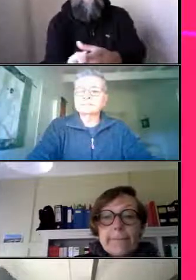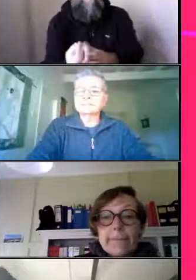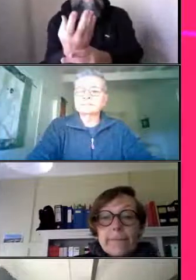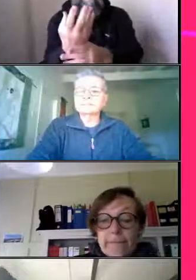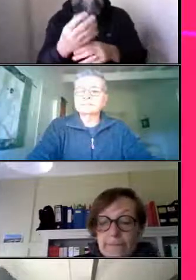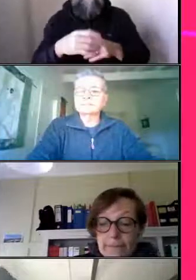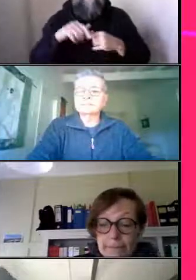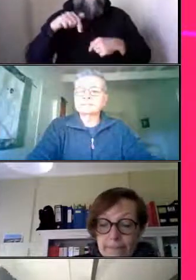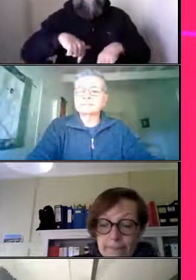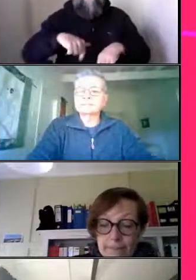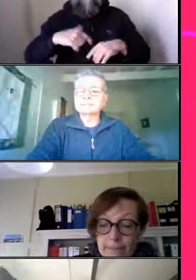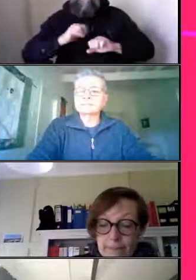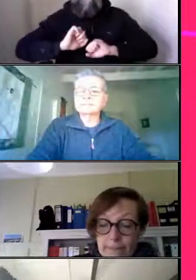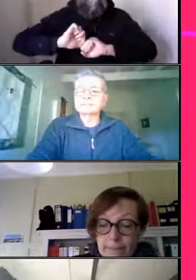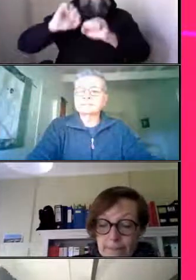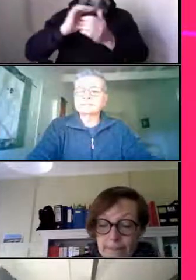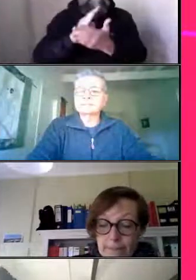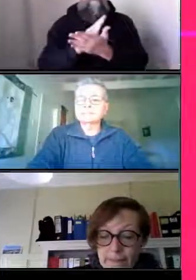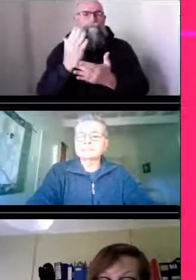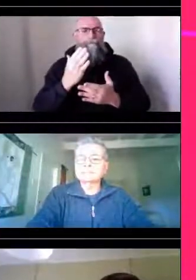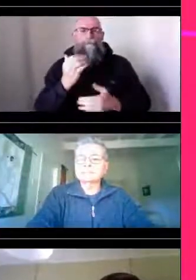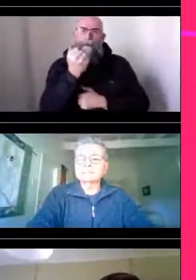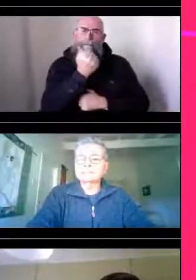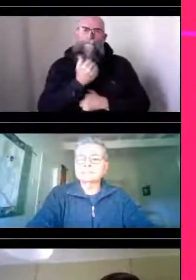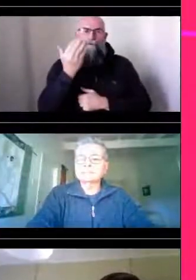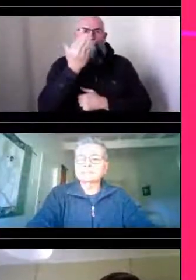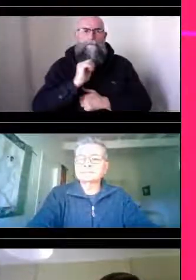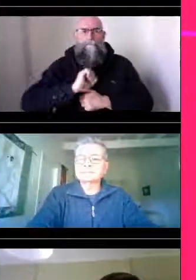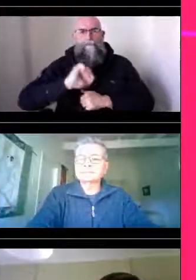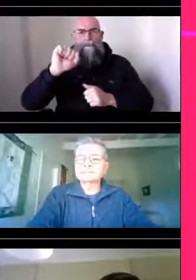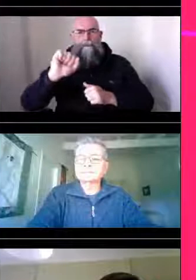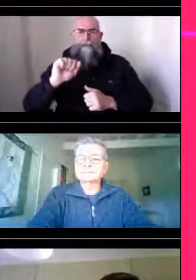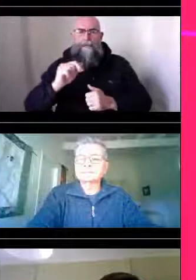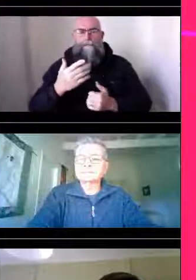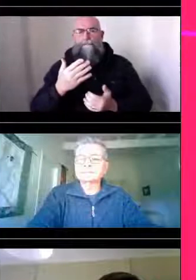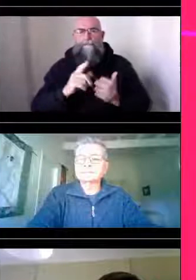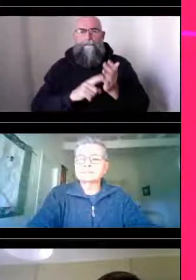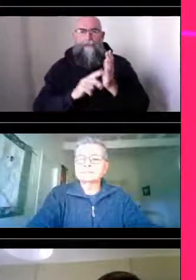and always will be Aboriginal land, and that sovereignty was never ceded.